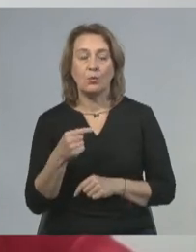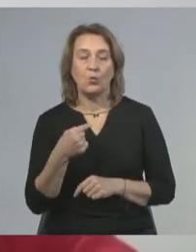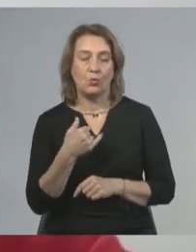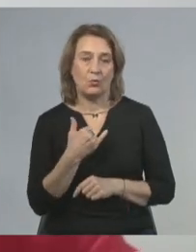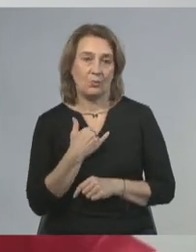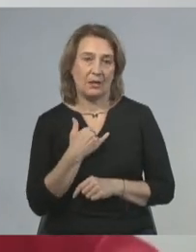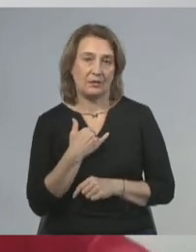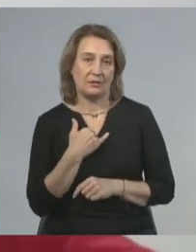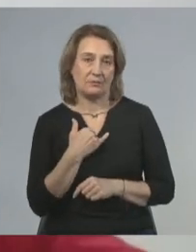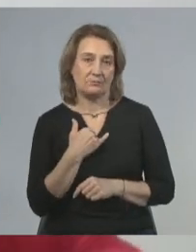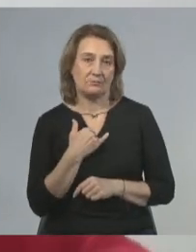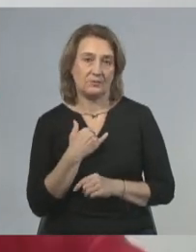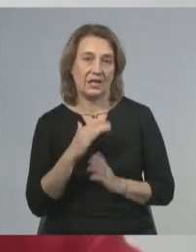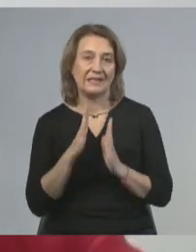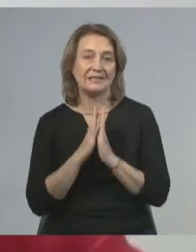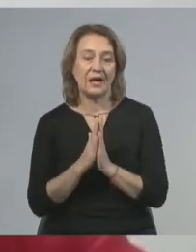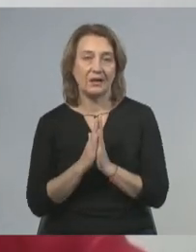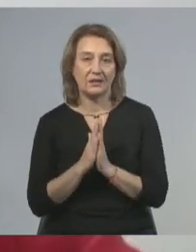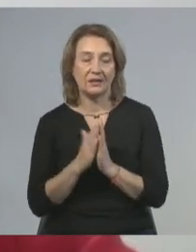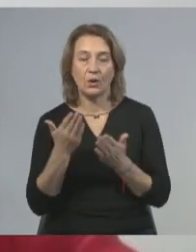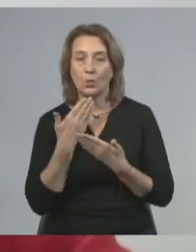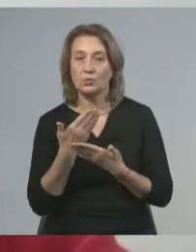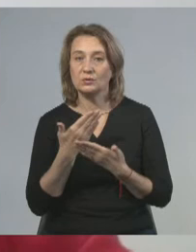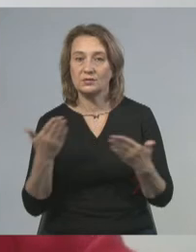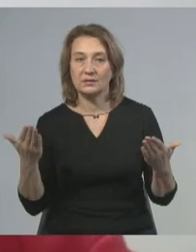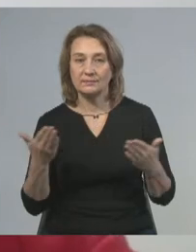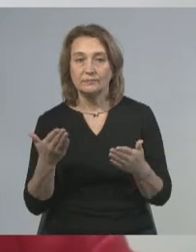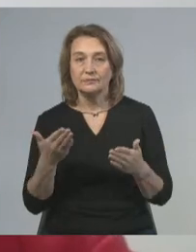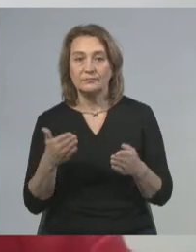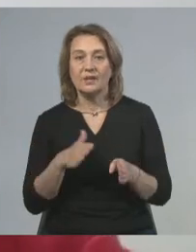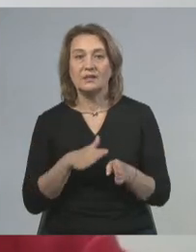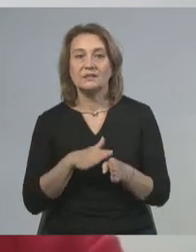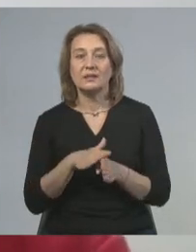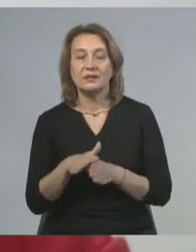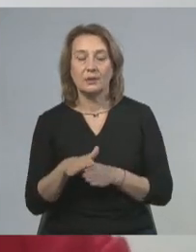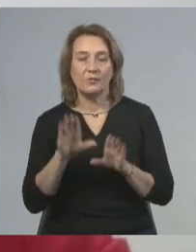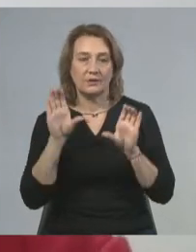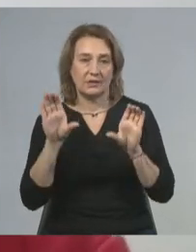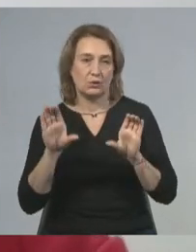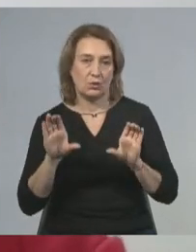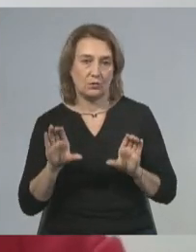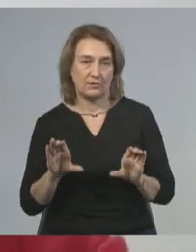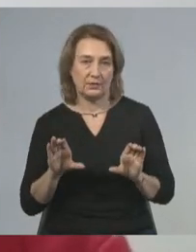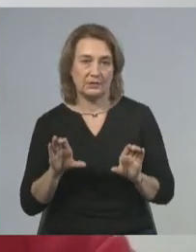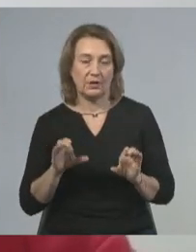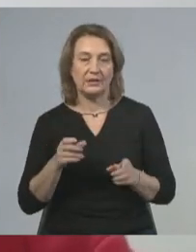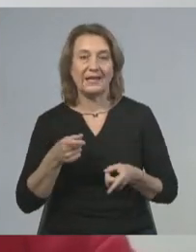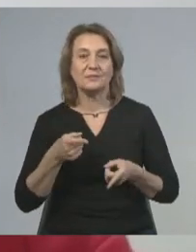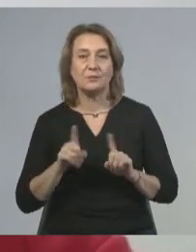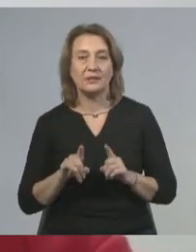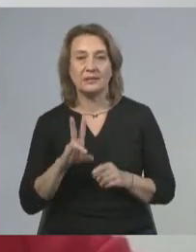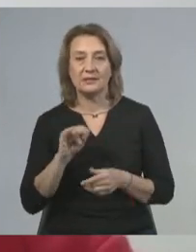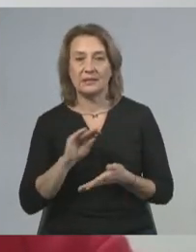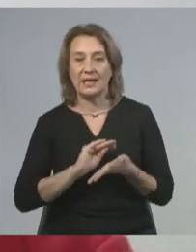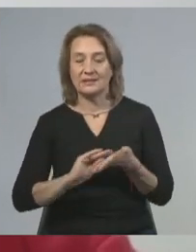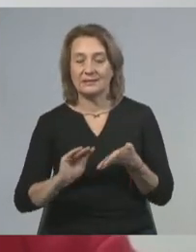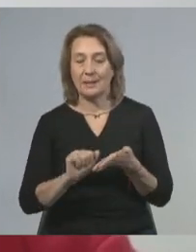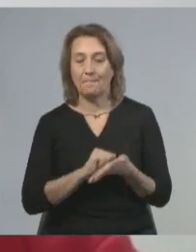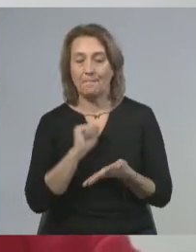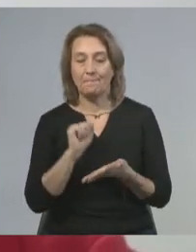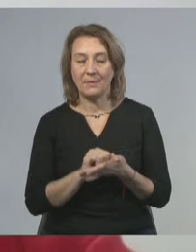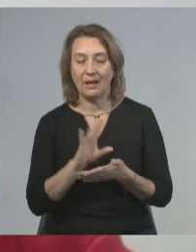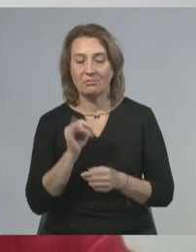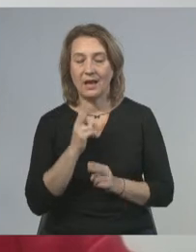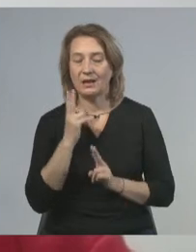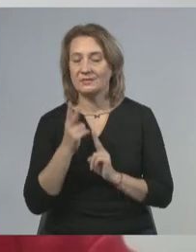and their journalists might write their opinions on their personal pages last but not least it is very